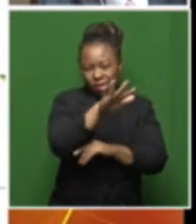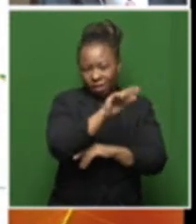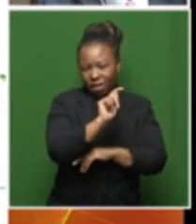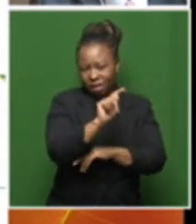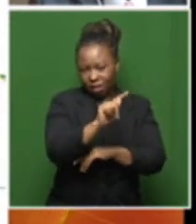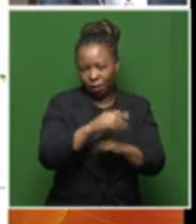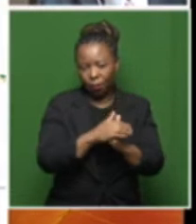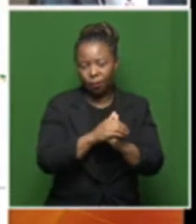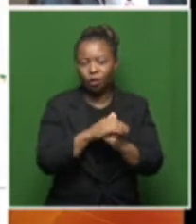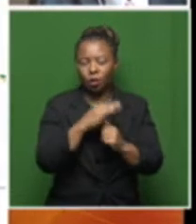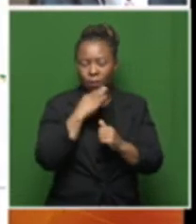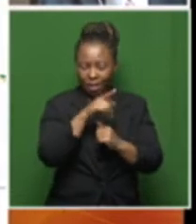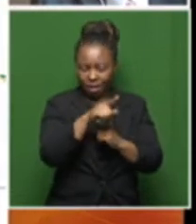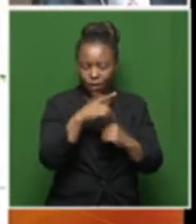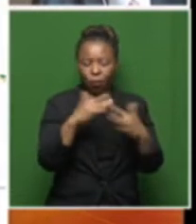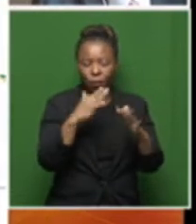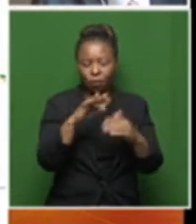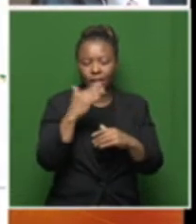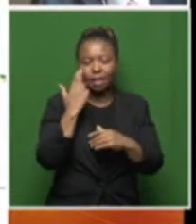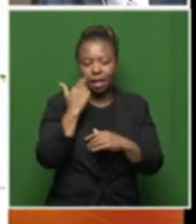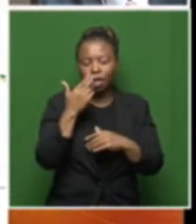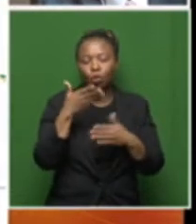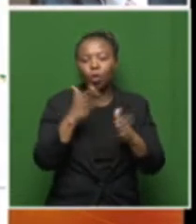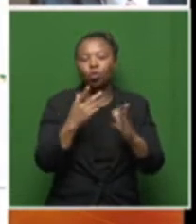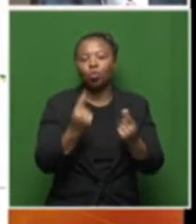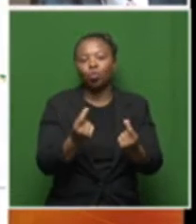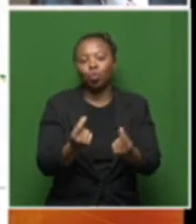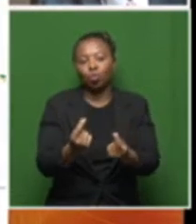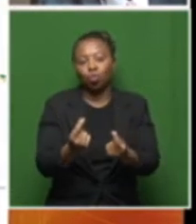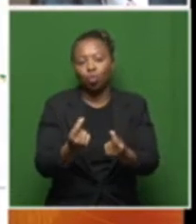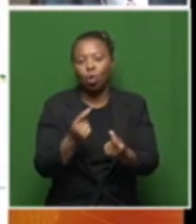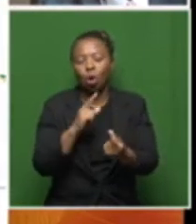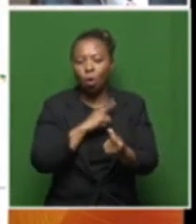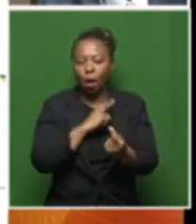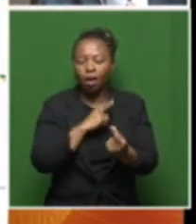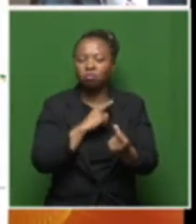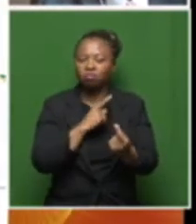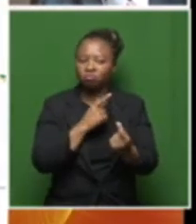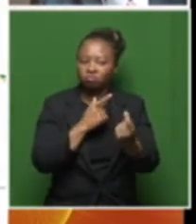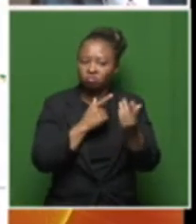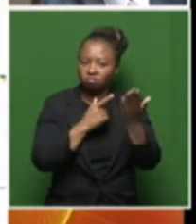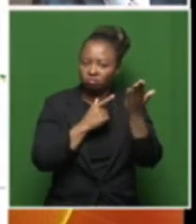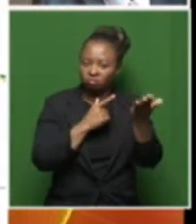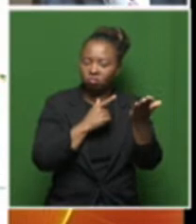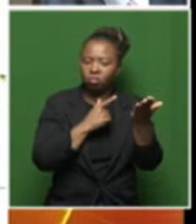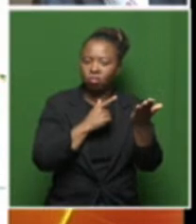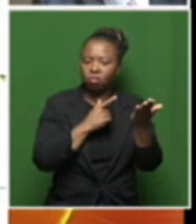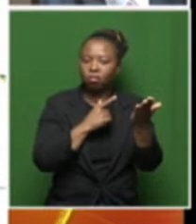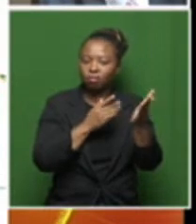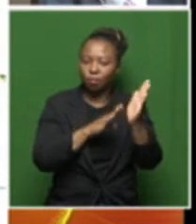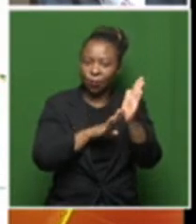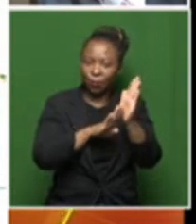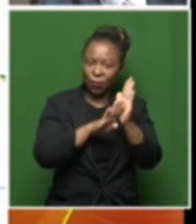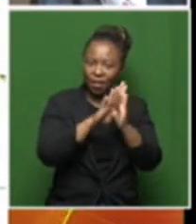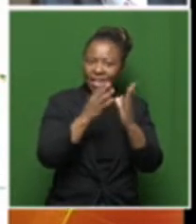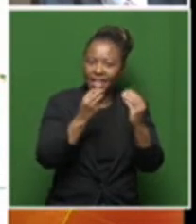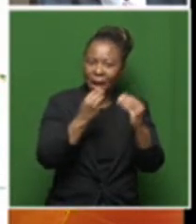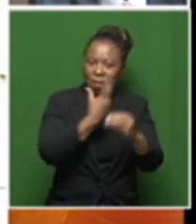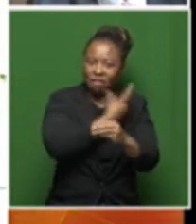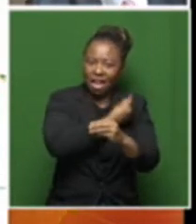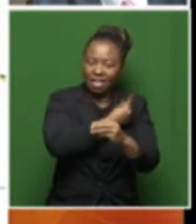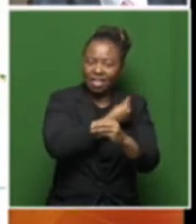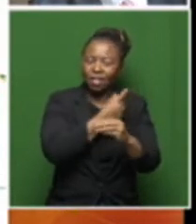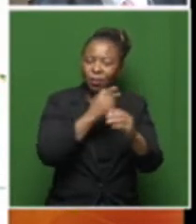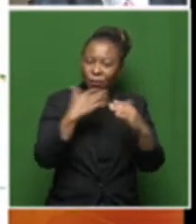the smartest way to do it. And they have had, as you can see, a meteoric rise in the numbers of